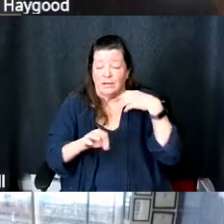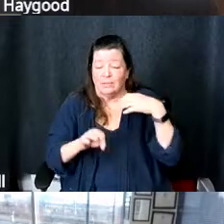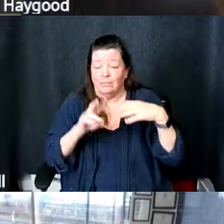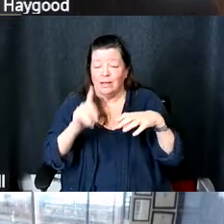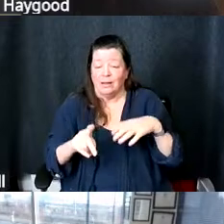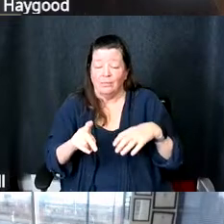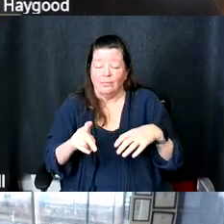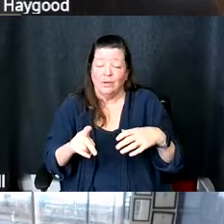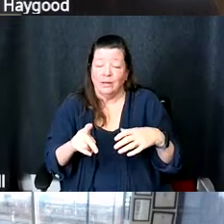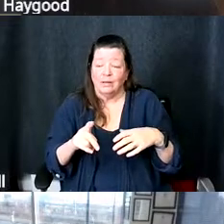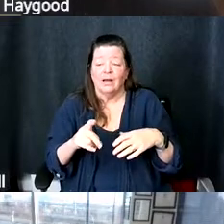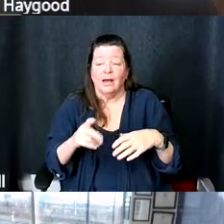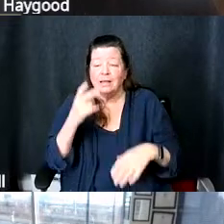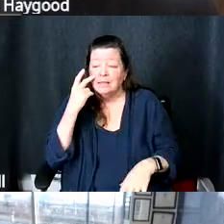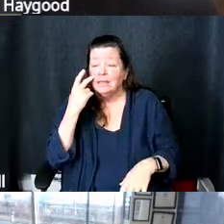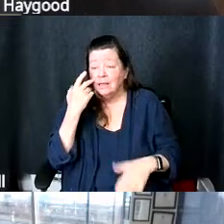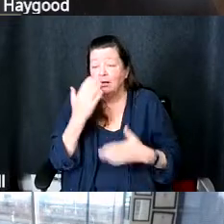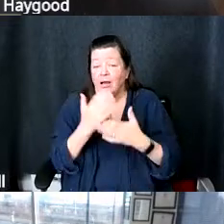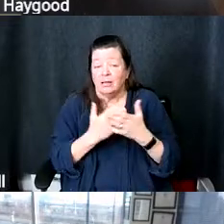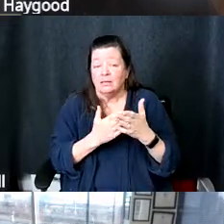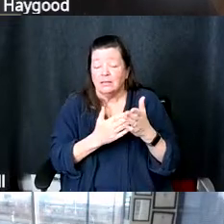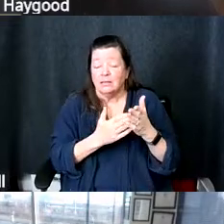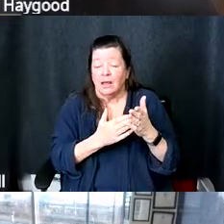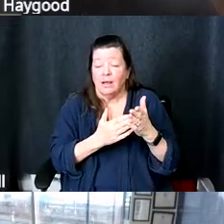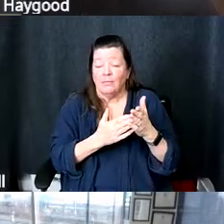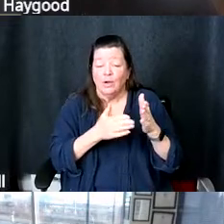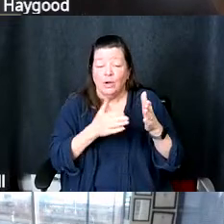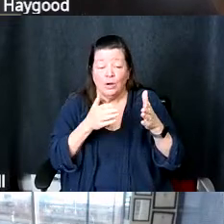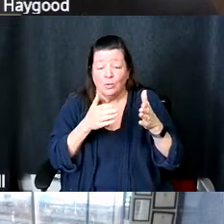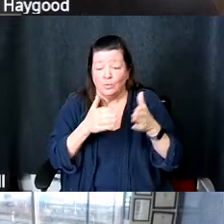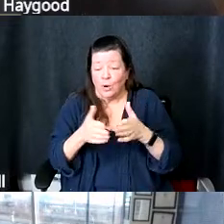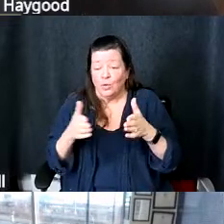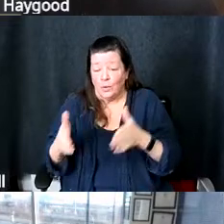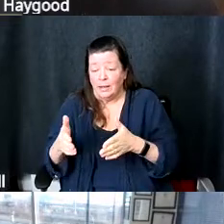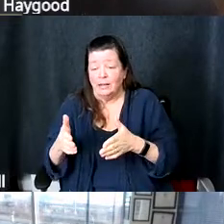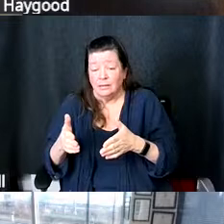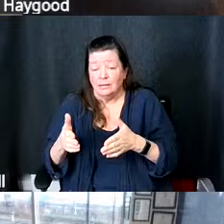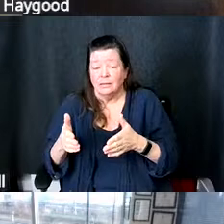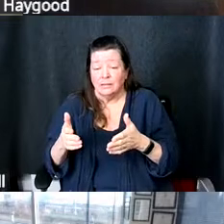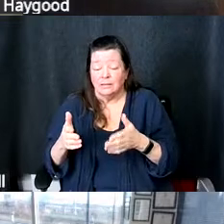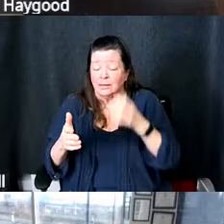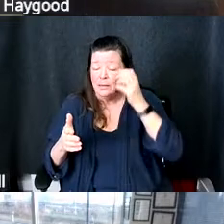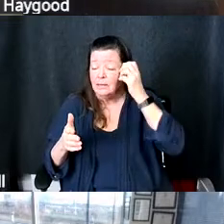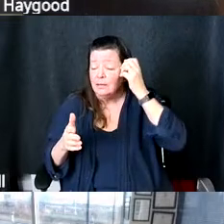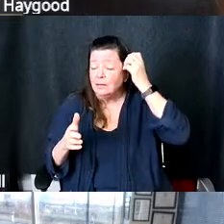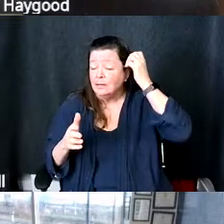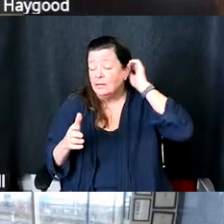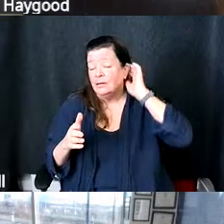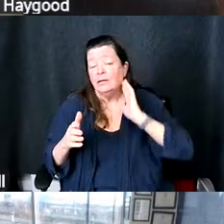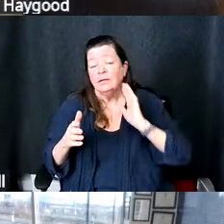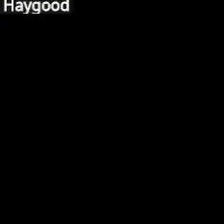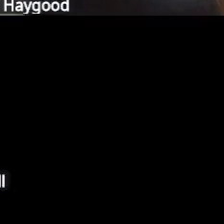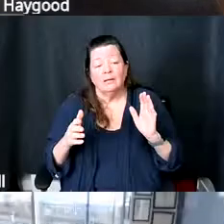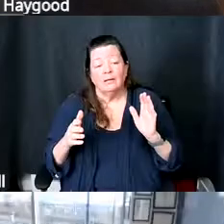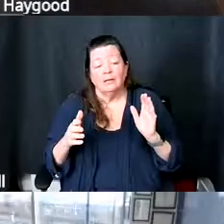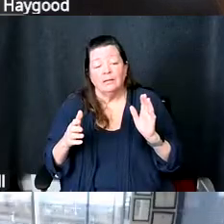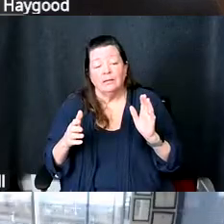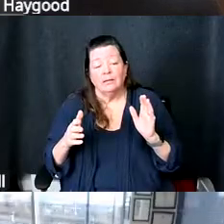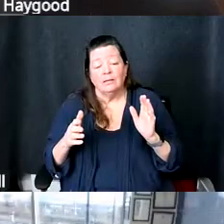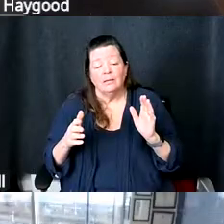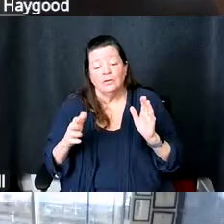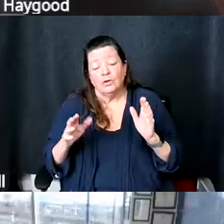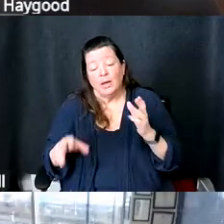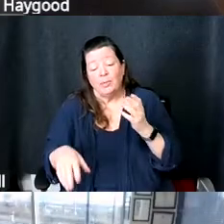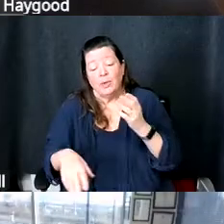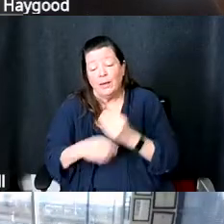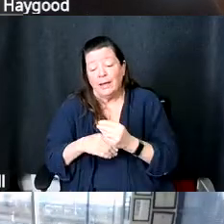certain roadways, adopt a roadway, right? So perhaps, I